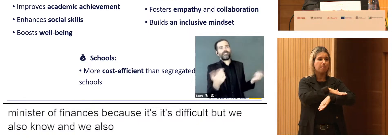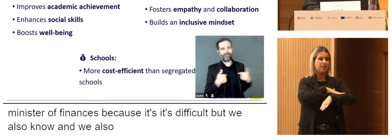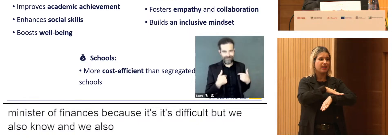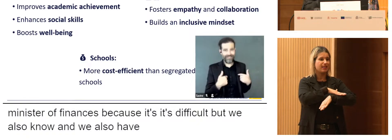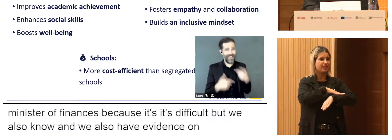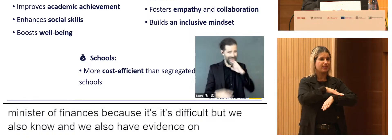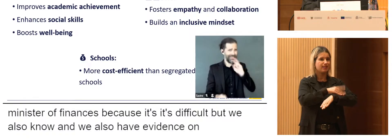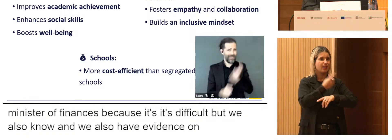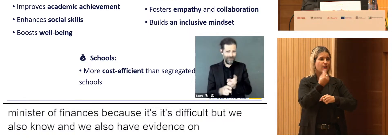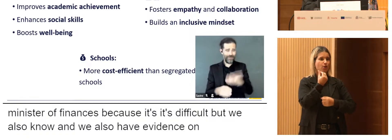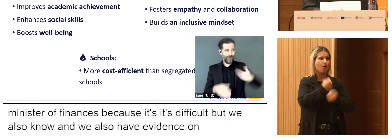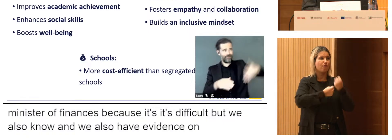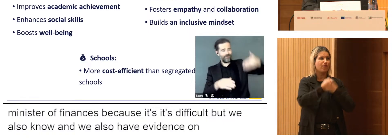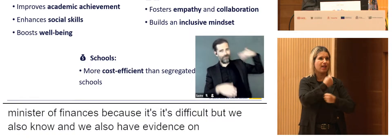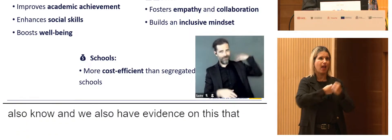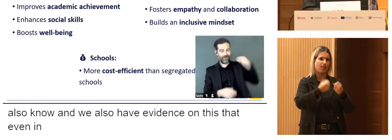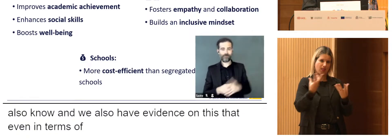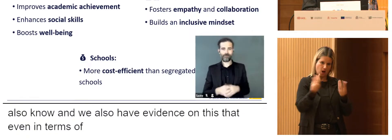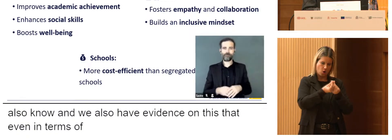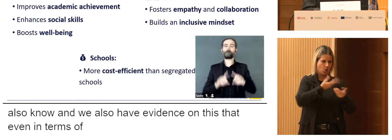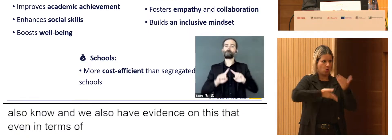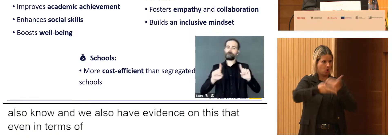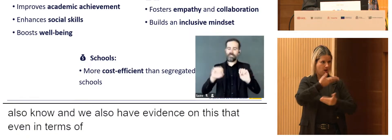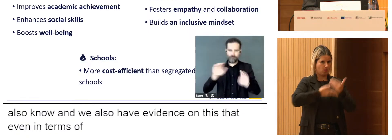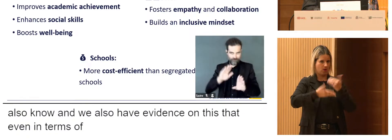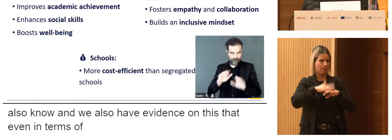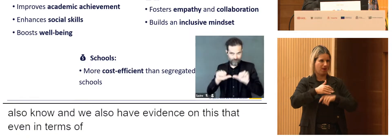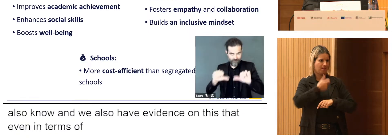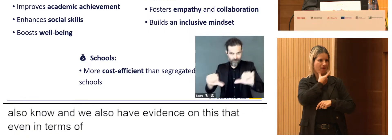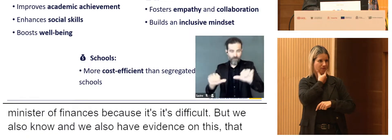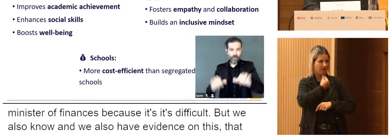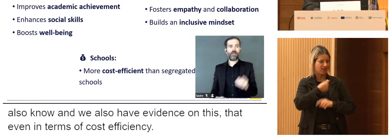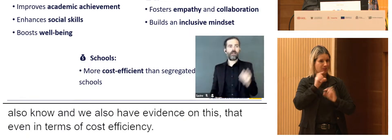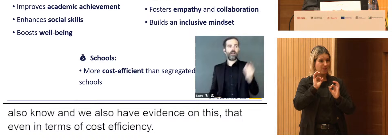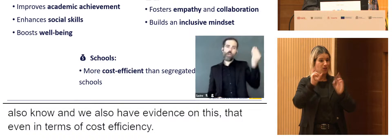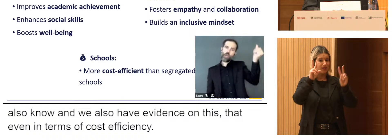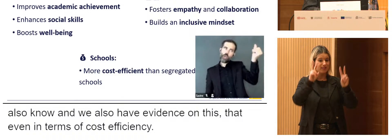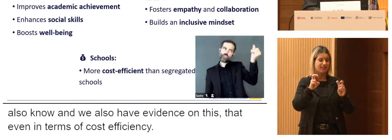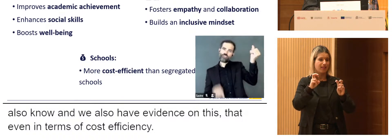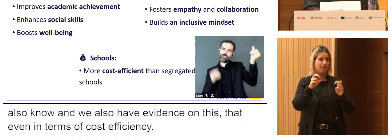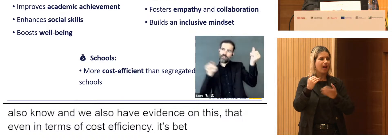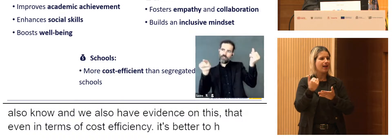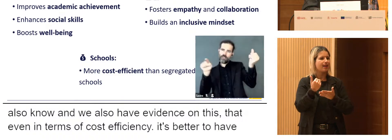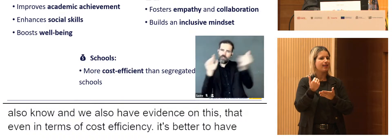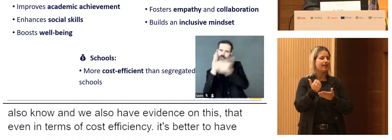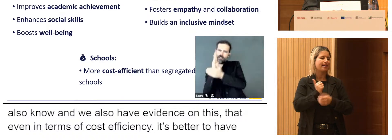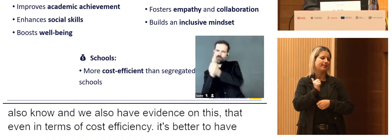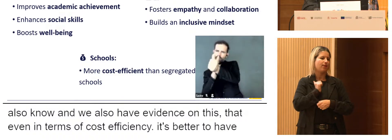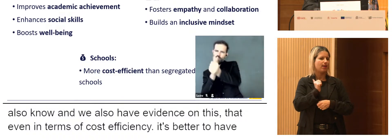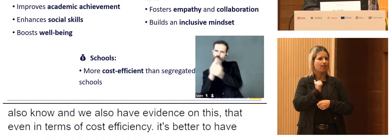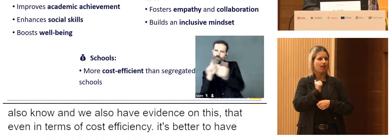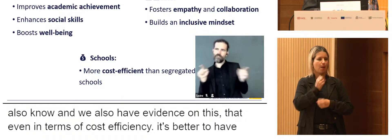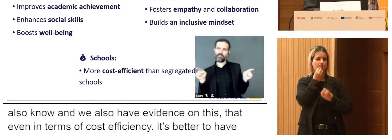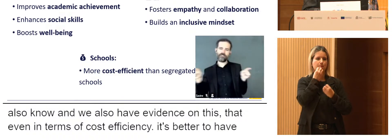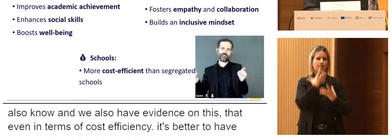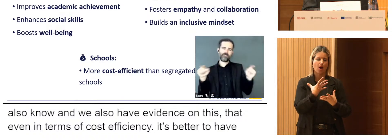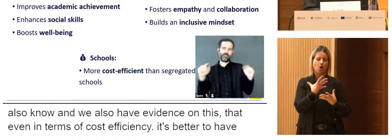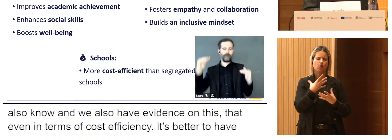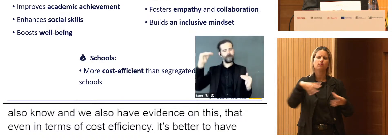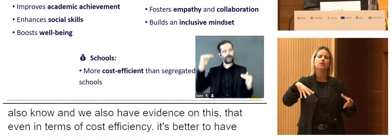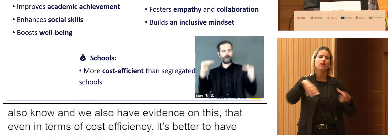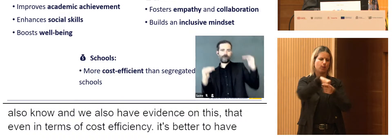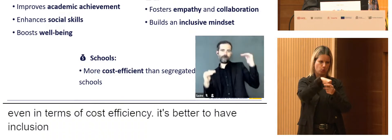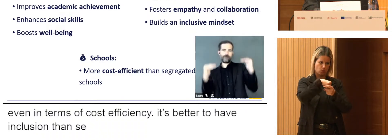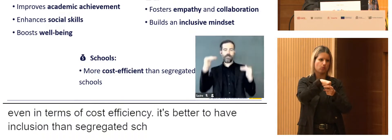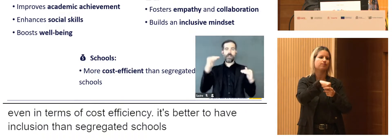this, that even in terms of cost efficiency, it's better to have inclusion than segregated